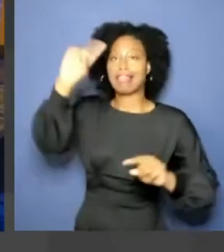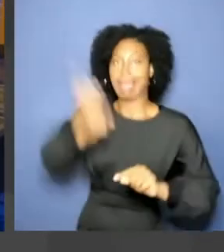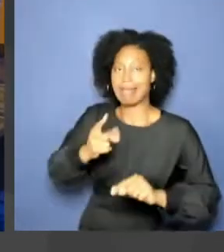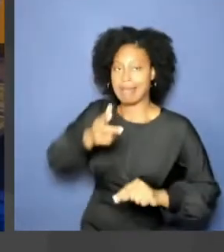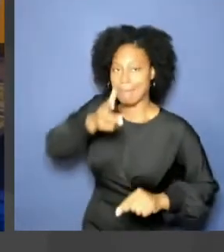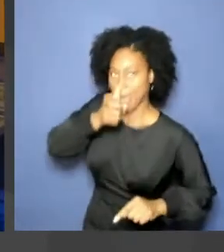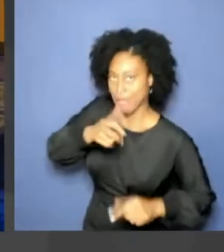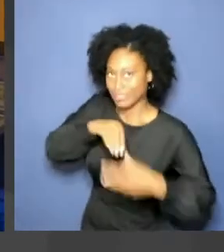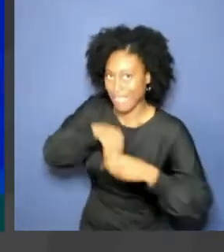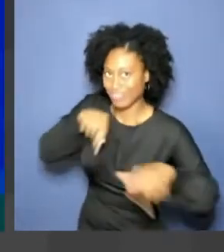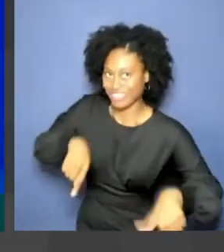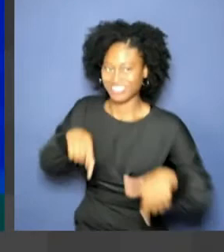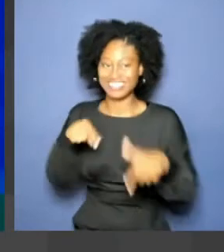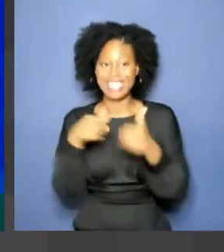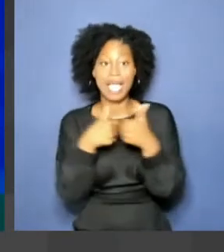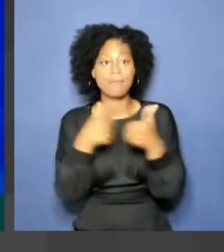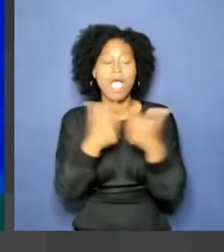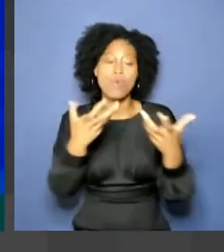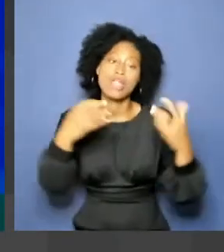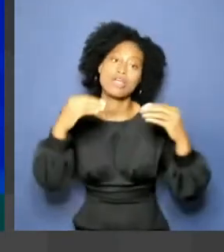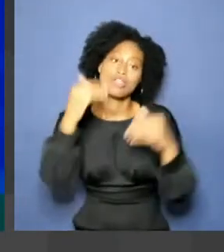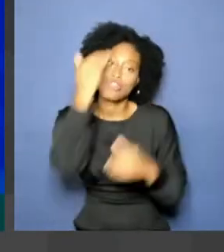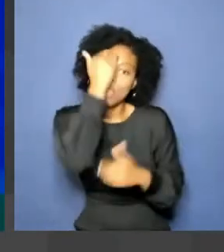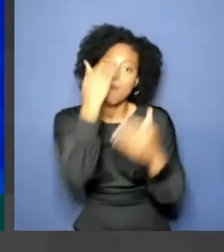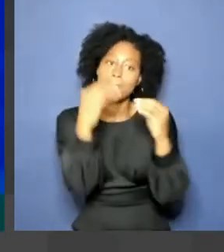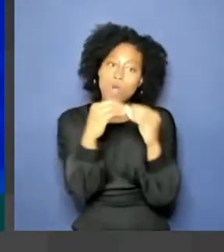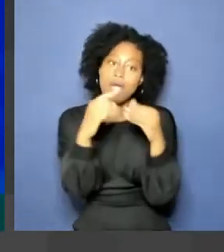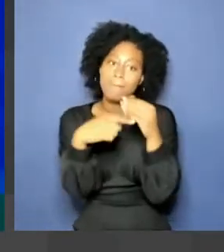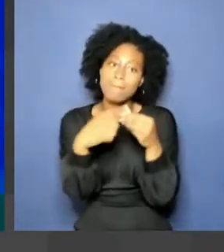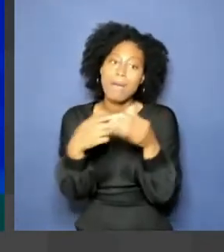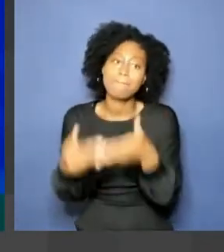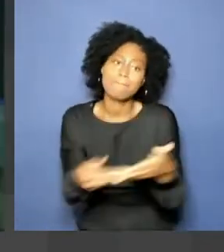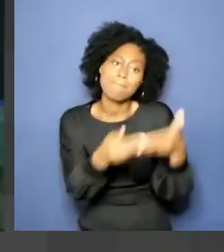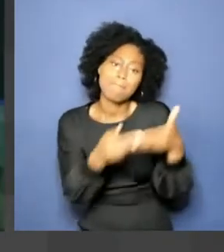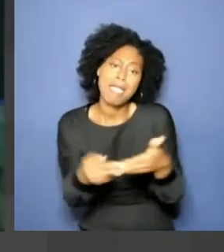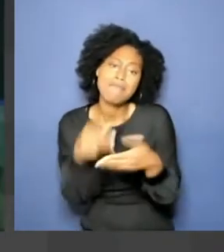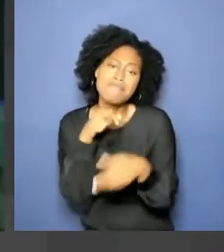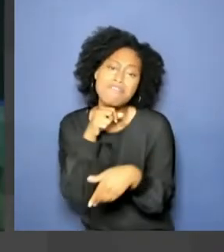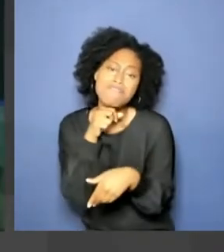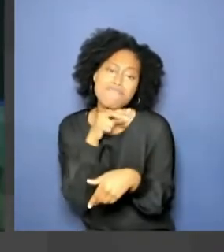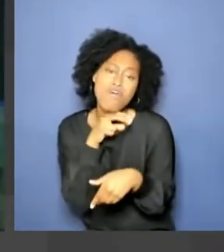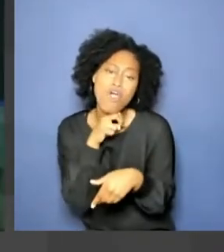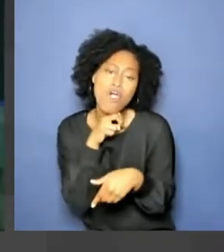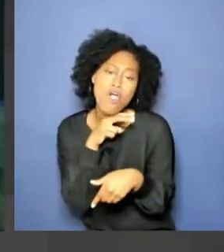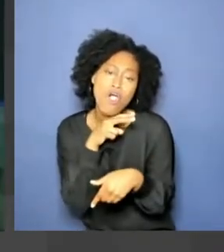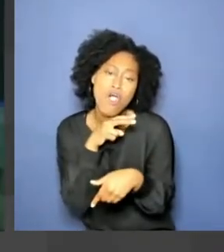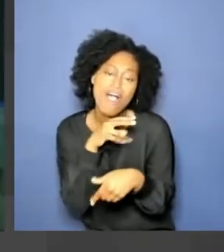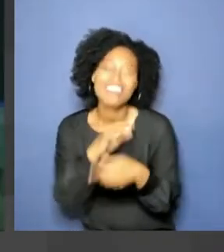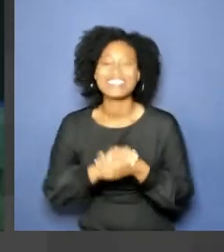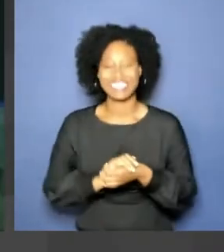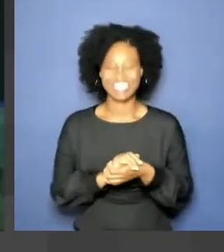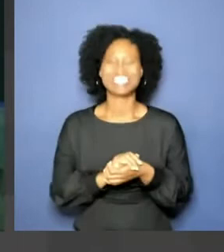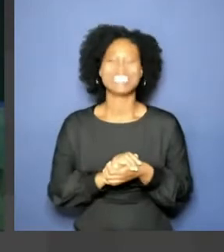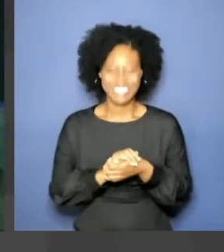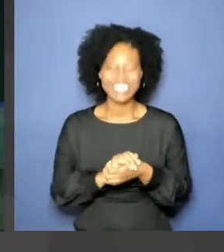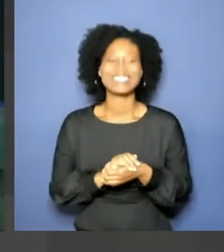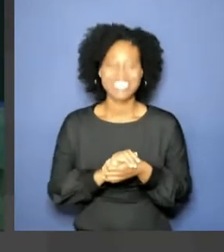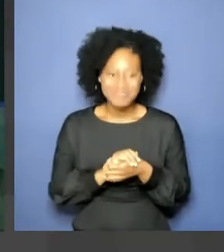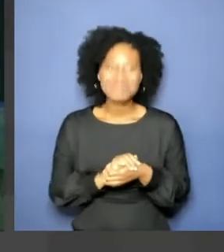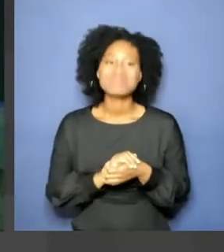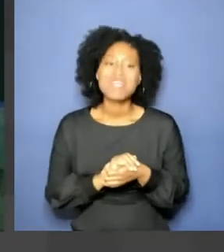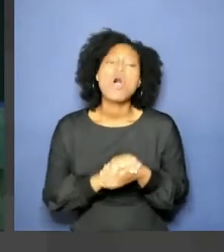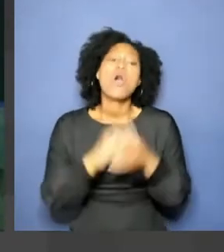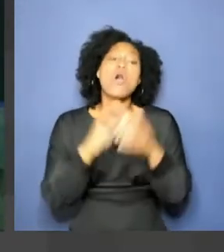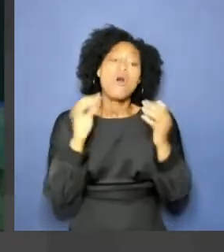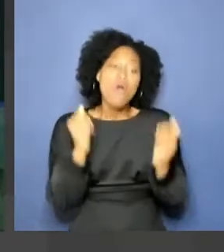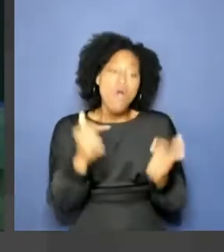game. I want to know more about baby frogs. Yes, so all baby mobs in Minecraft